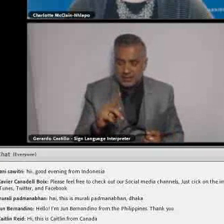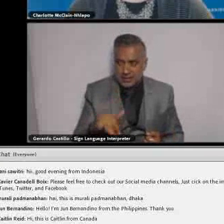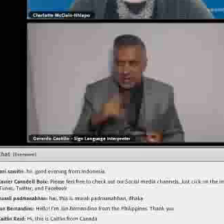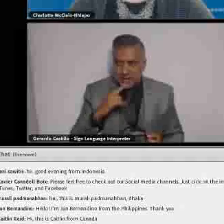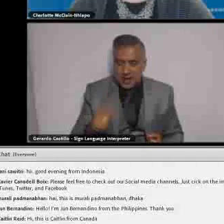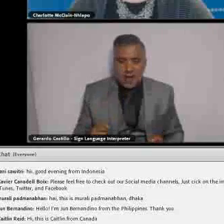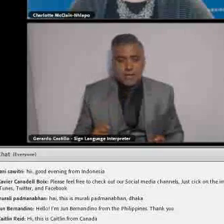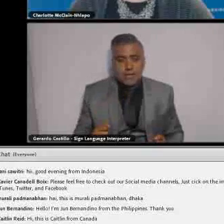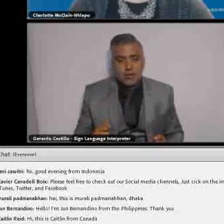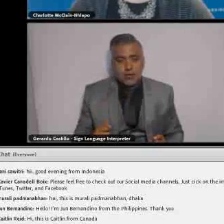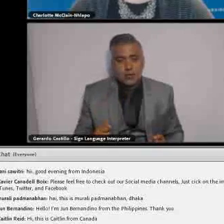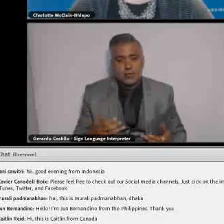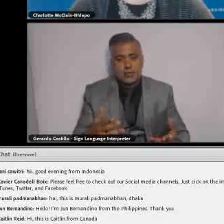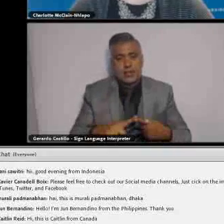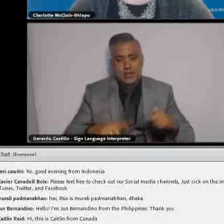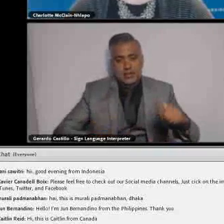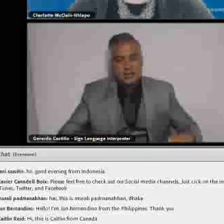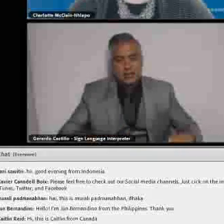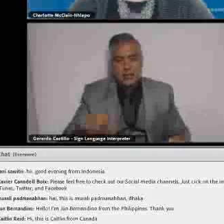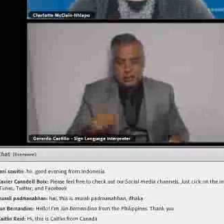different spaces.